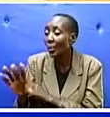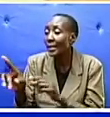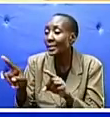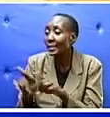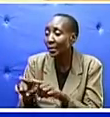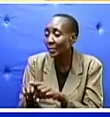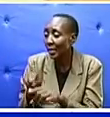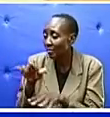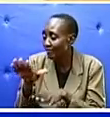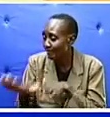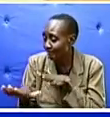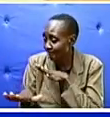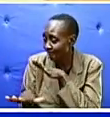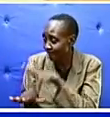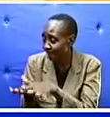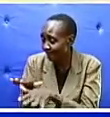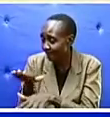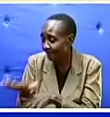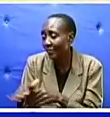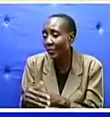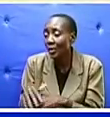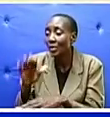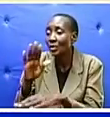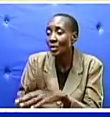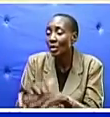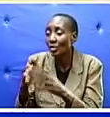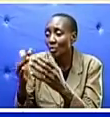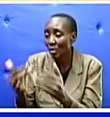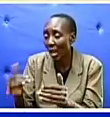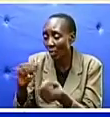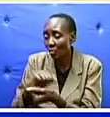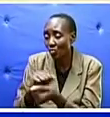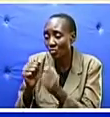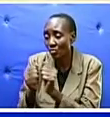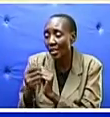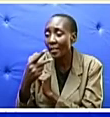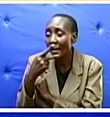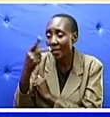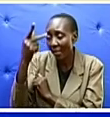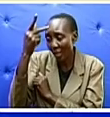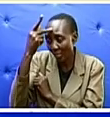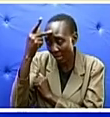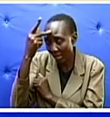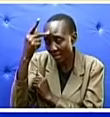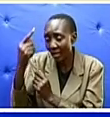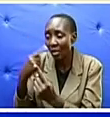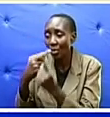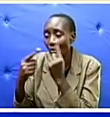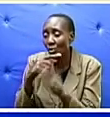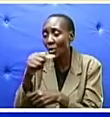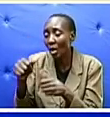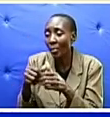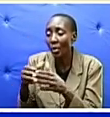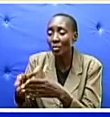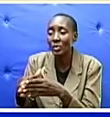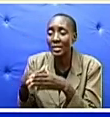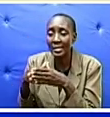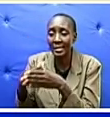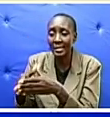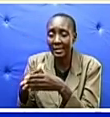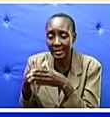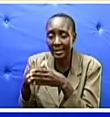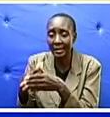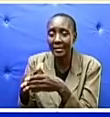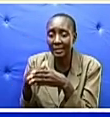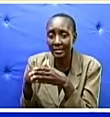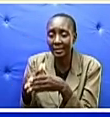the step will always imitate. So it's very good now to change. Now the parent to have a conversation about sex. That's the reality it